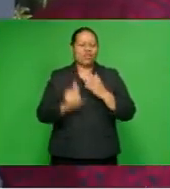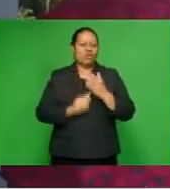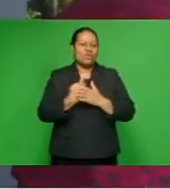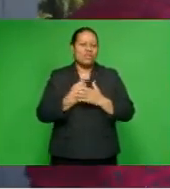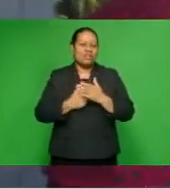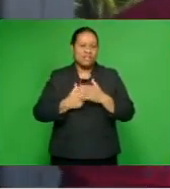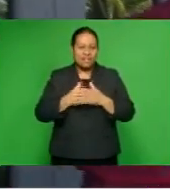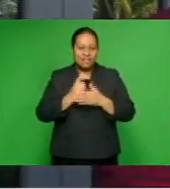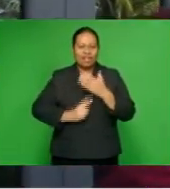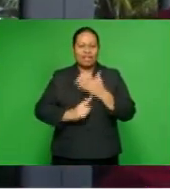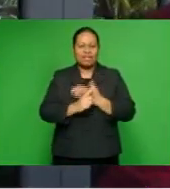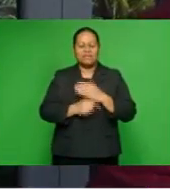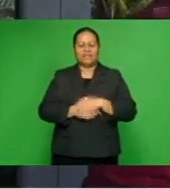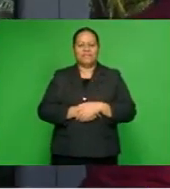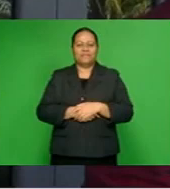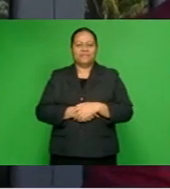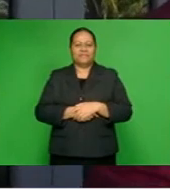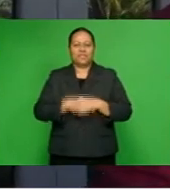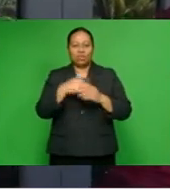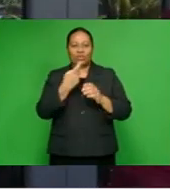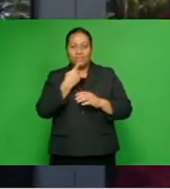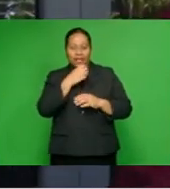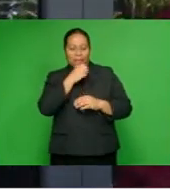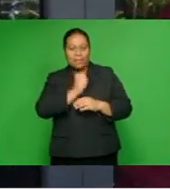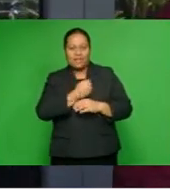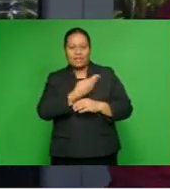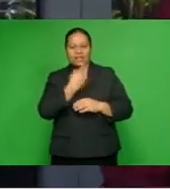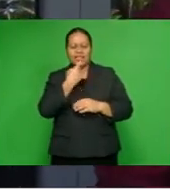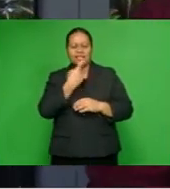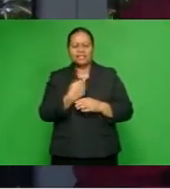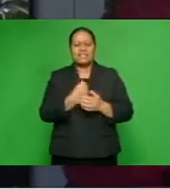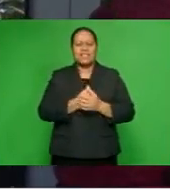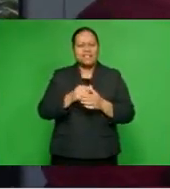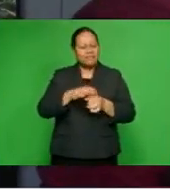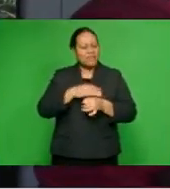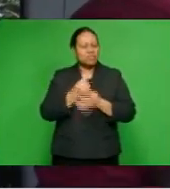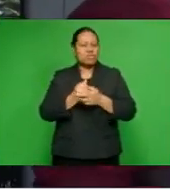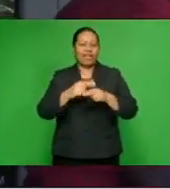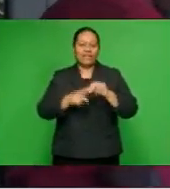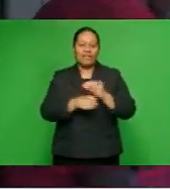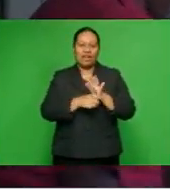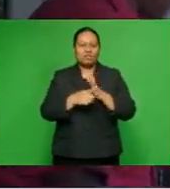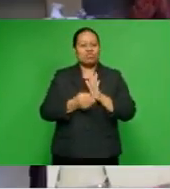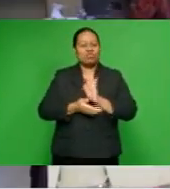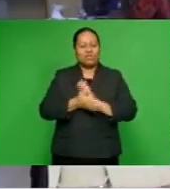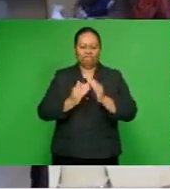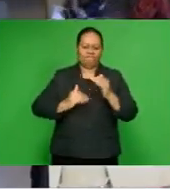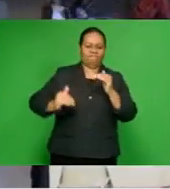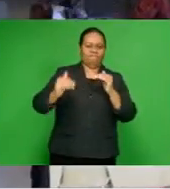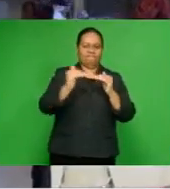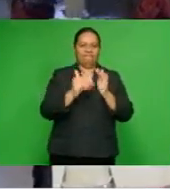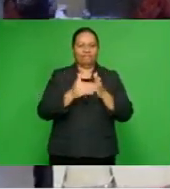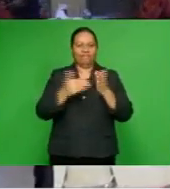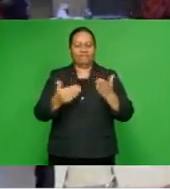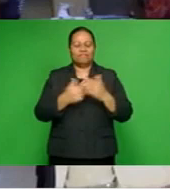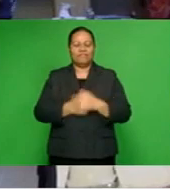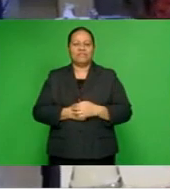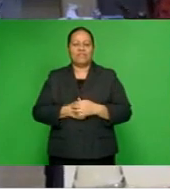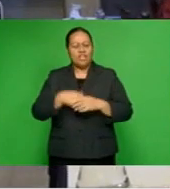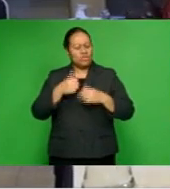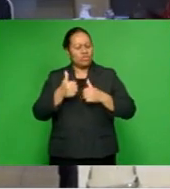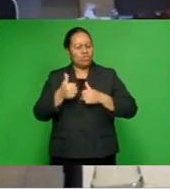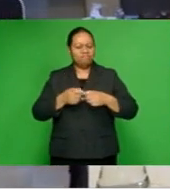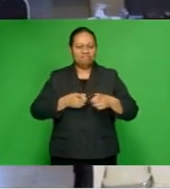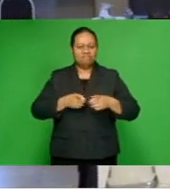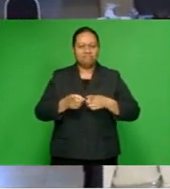rugby forward. MATAWALU adds collaborative work will surely take the FRU to greater heights. We have a good direction that we are